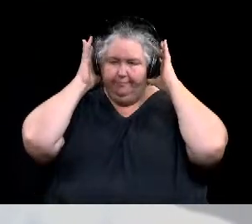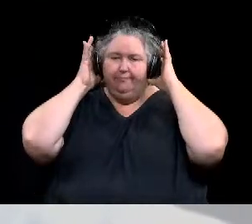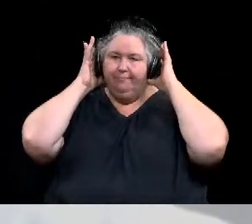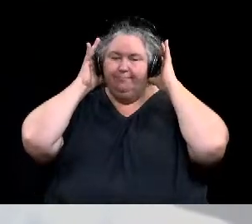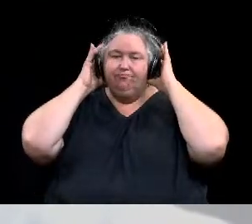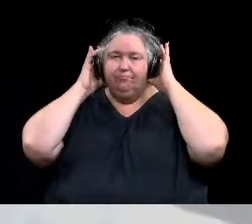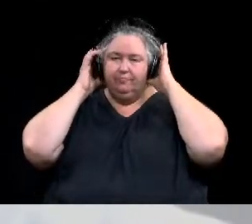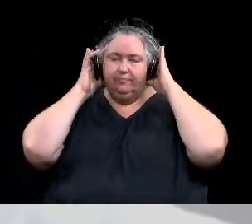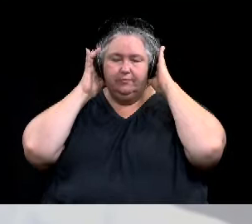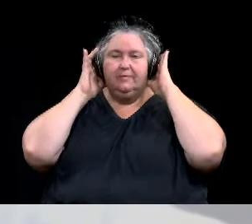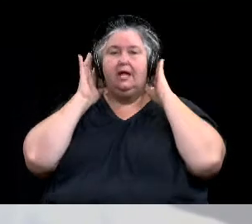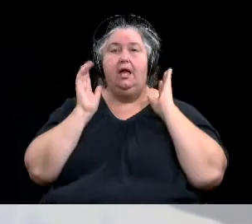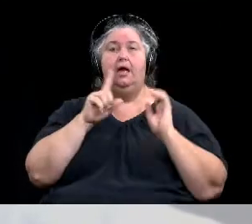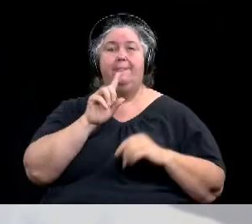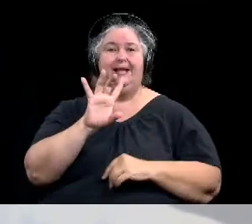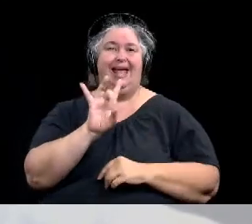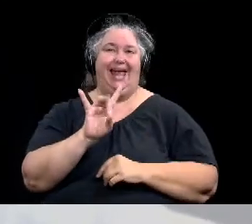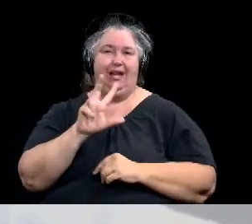There have been